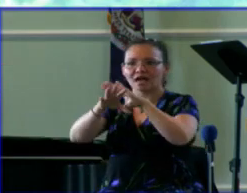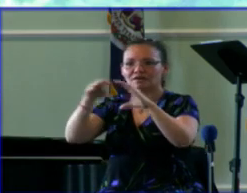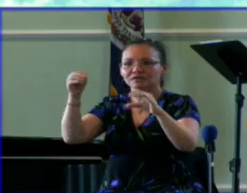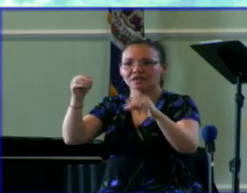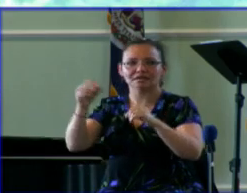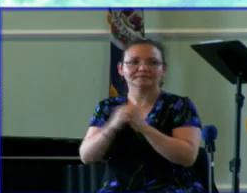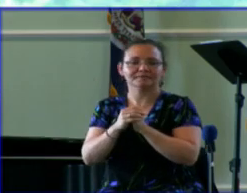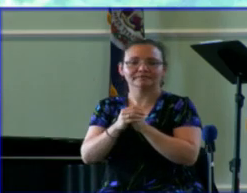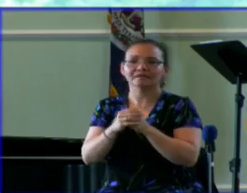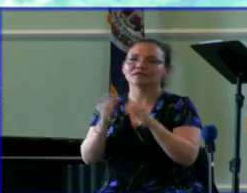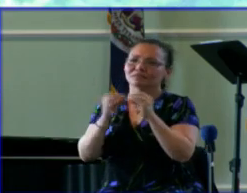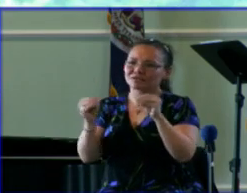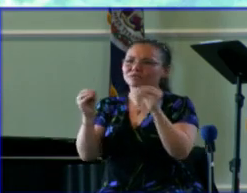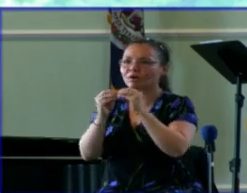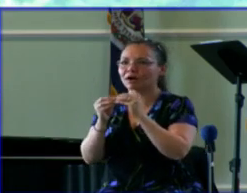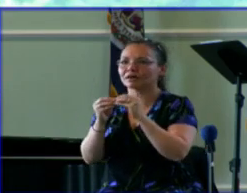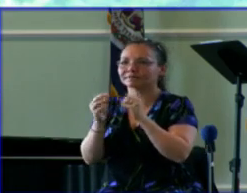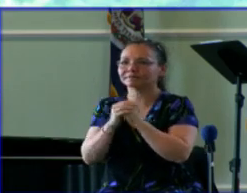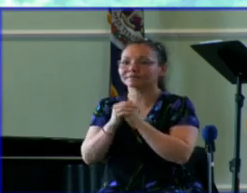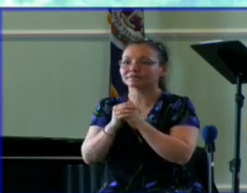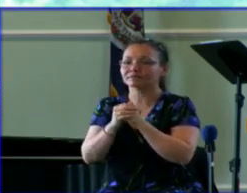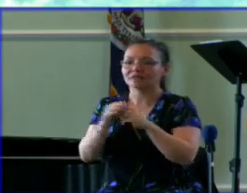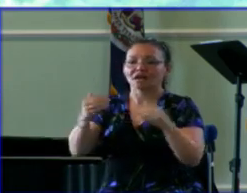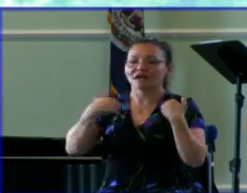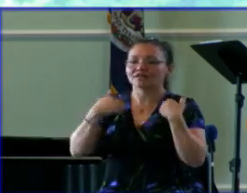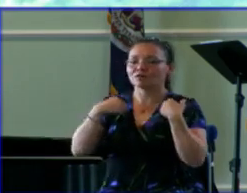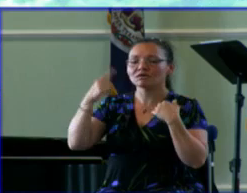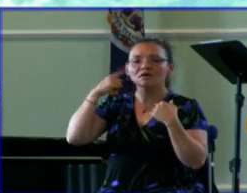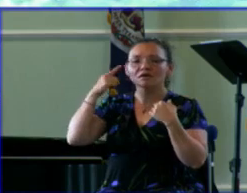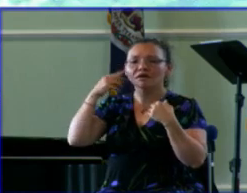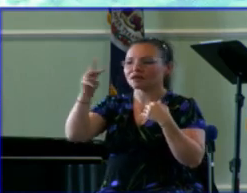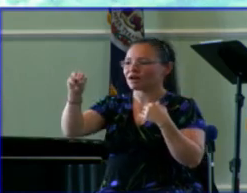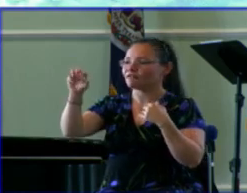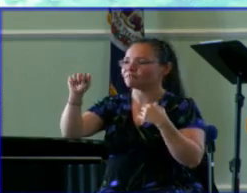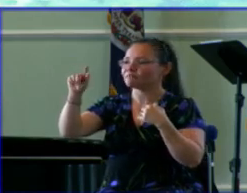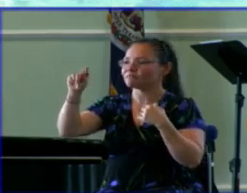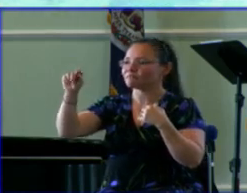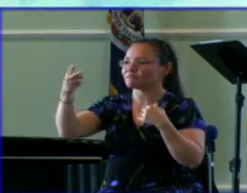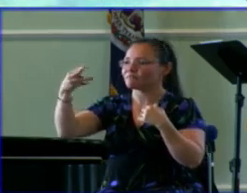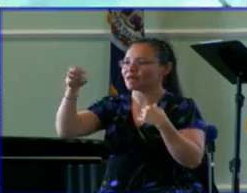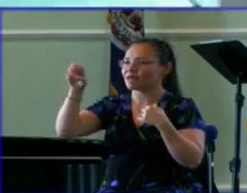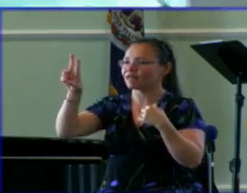Well, there's more. Have you heard of Matthew 24?